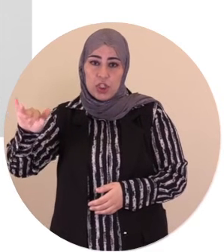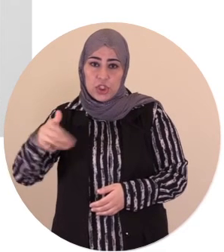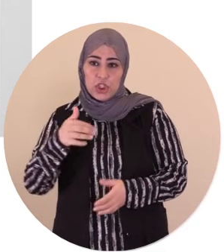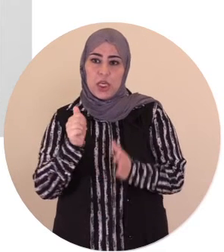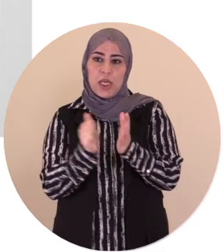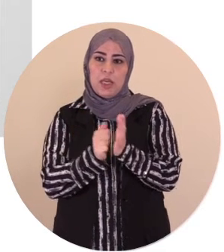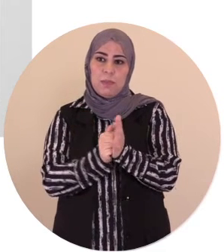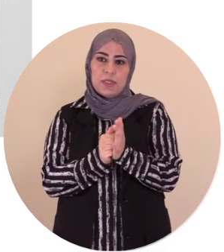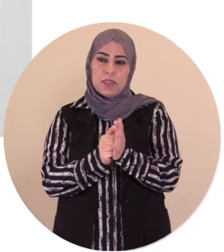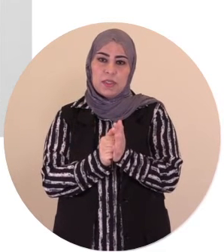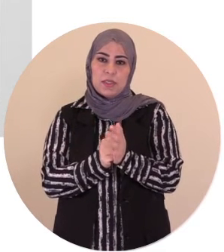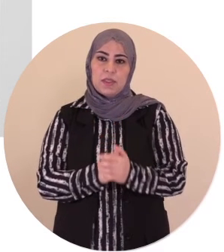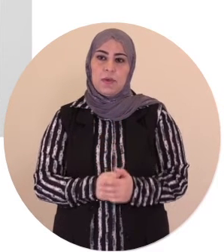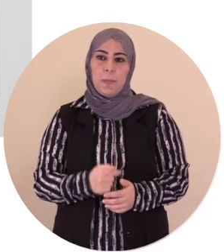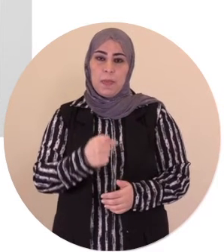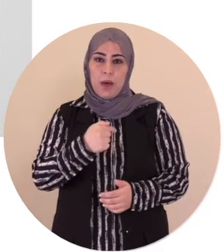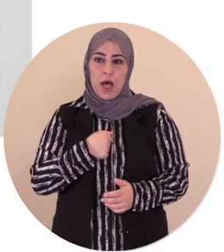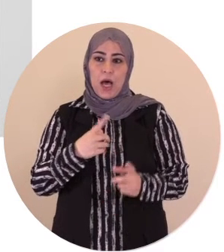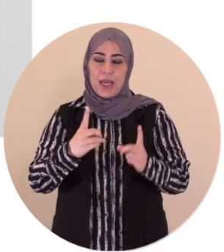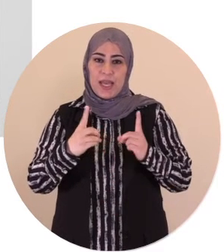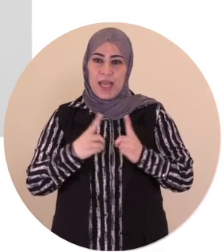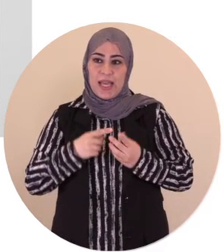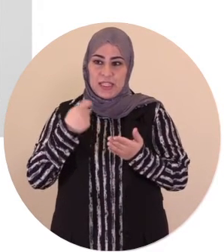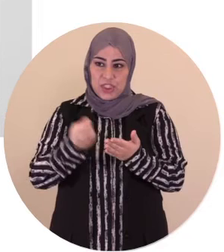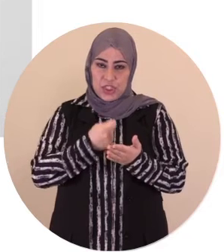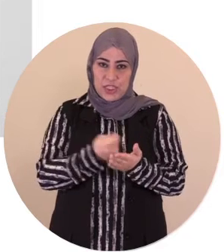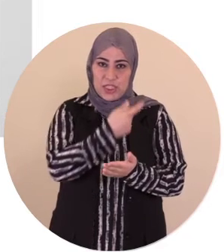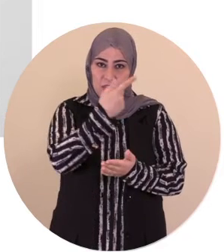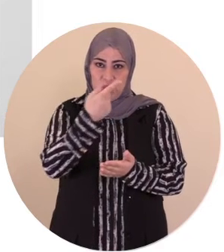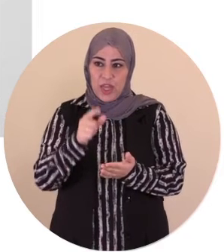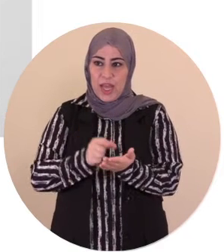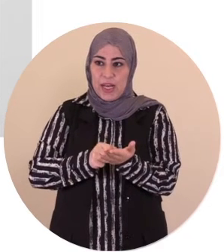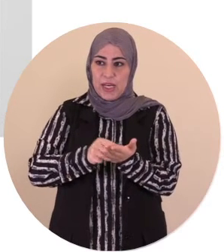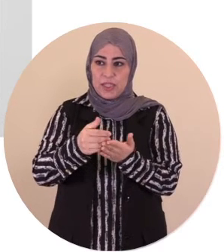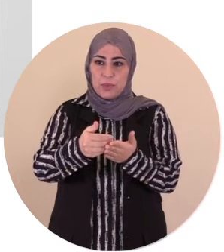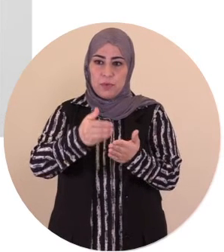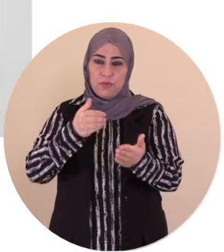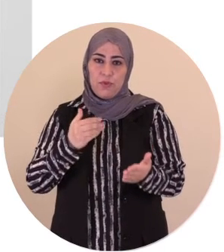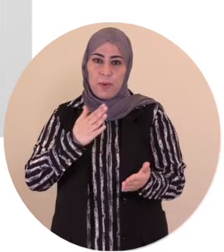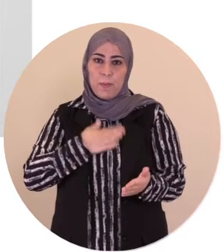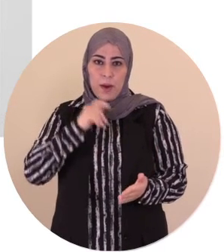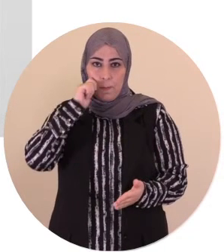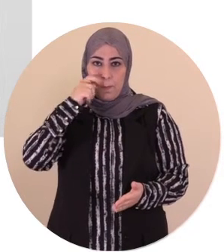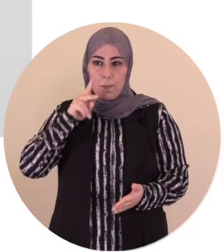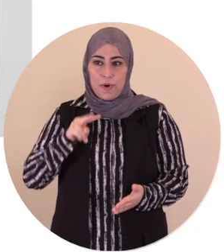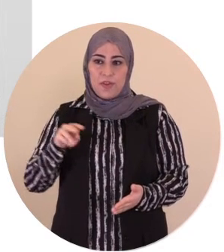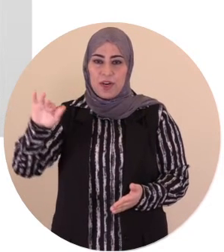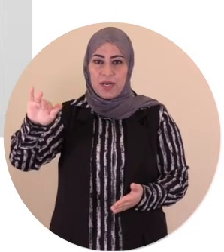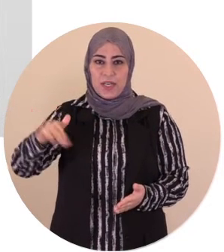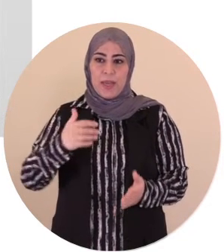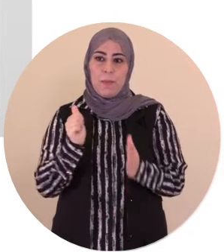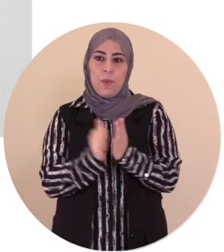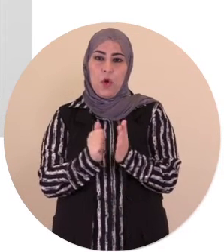So I had written a letter before my brother came home. And notice, the first action that we